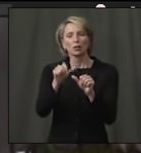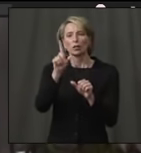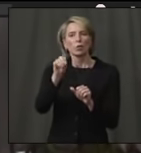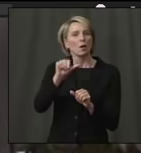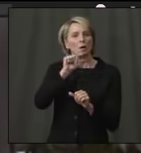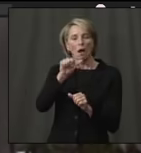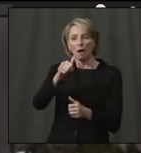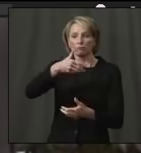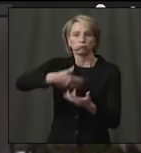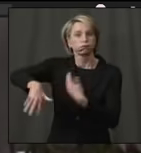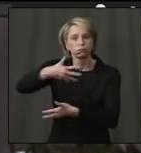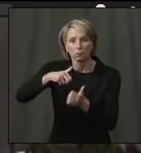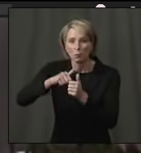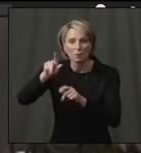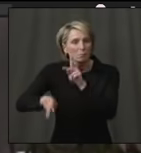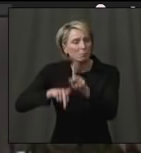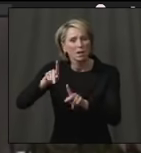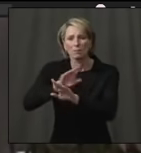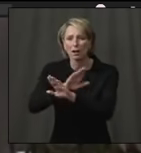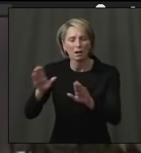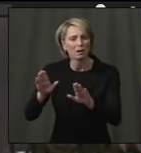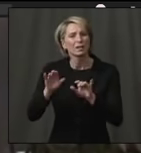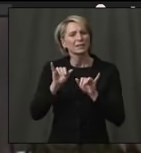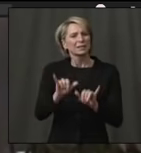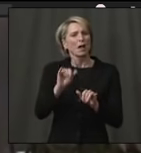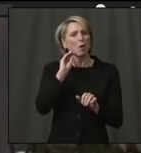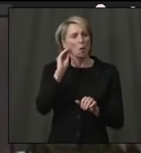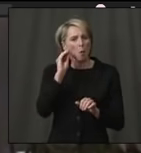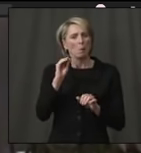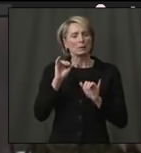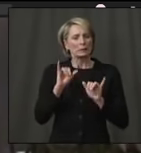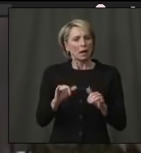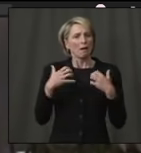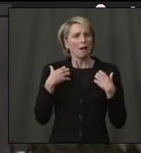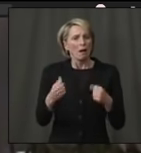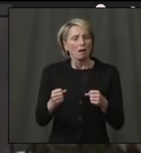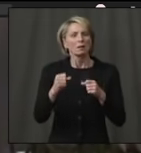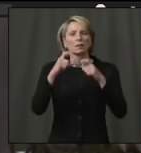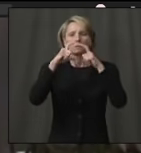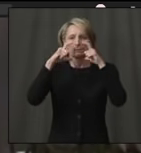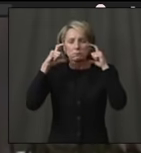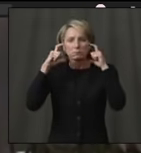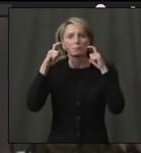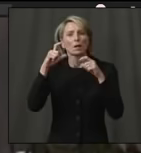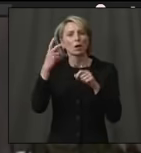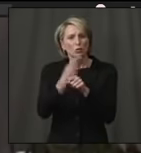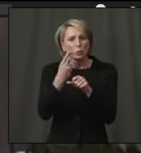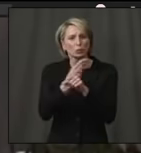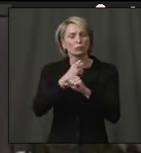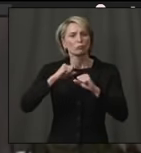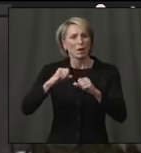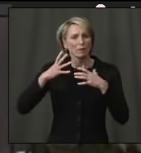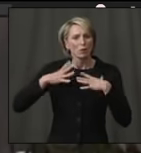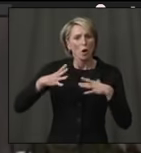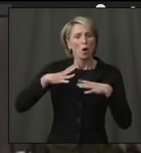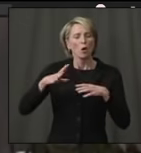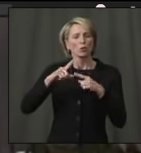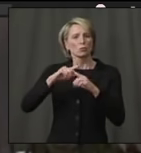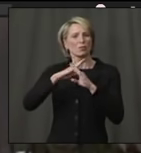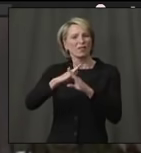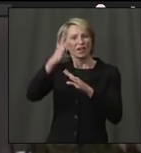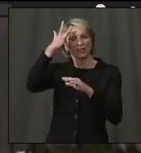the face coverings, and not pressure people to open. That can be perhaps the worst single thing we could do right